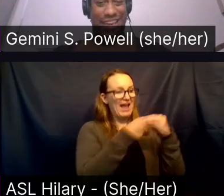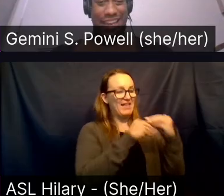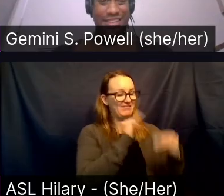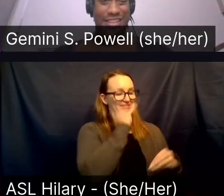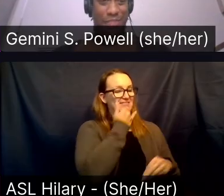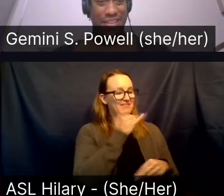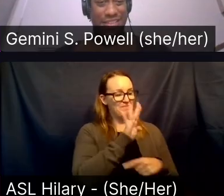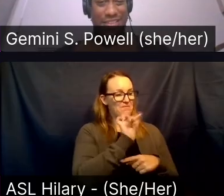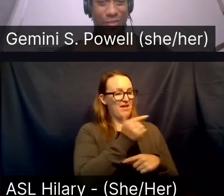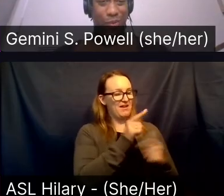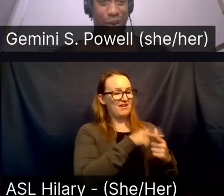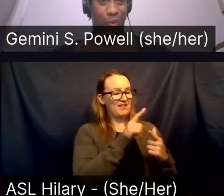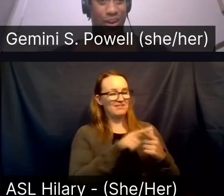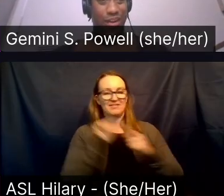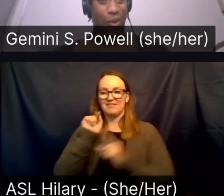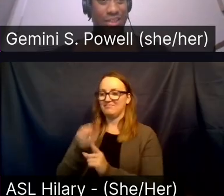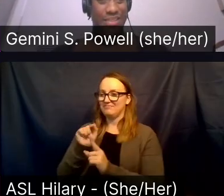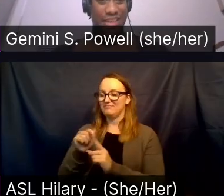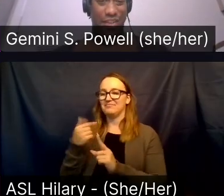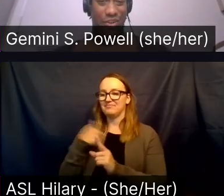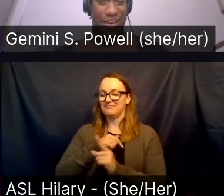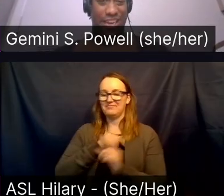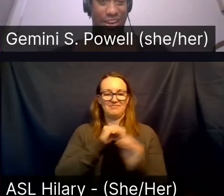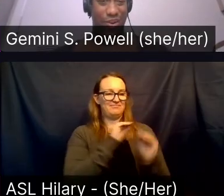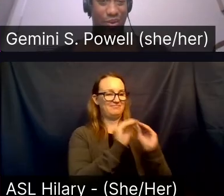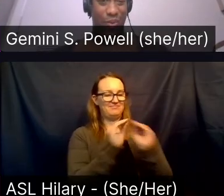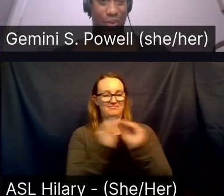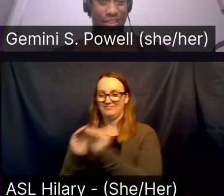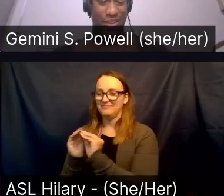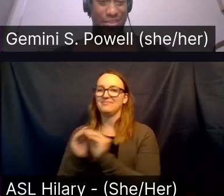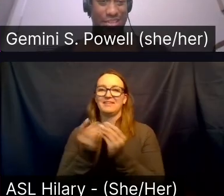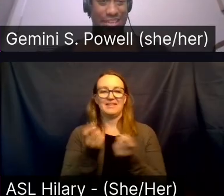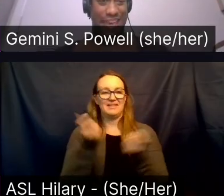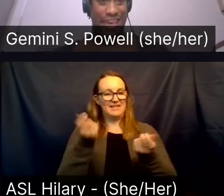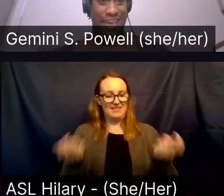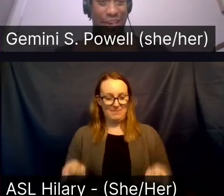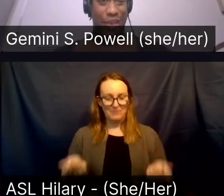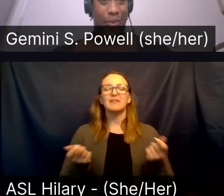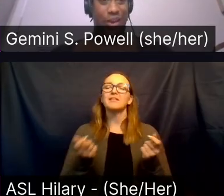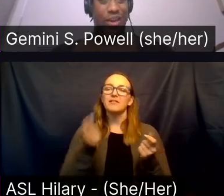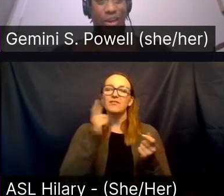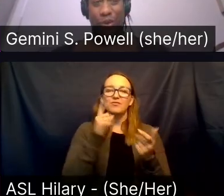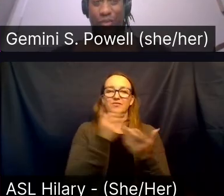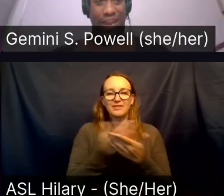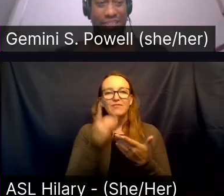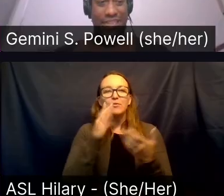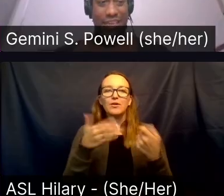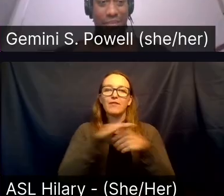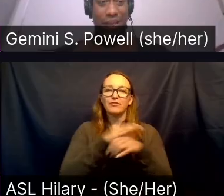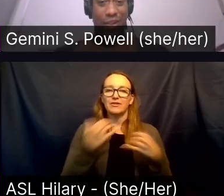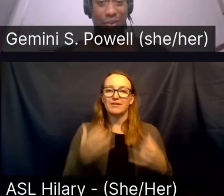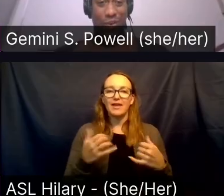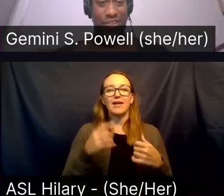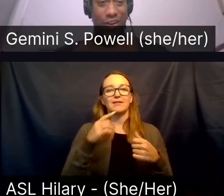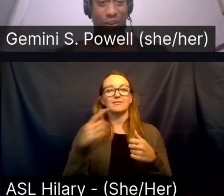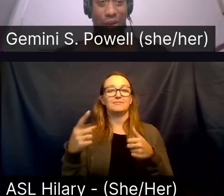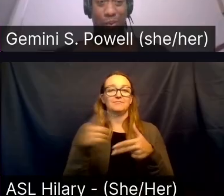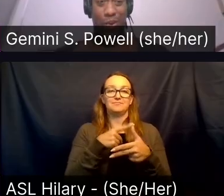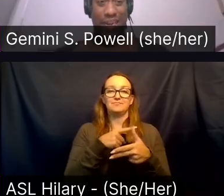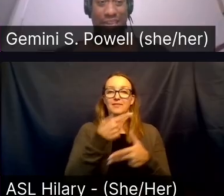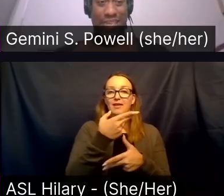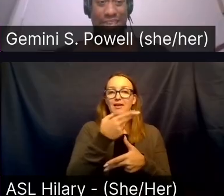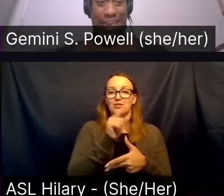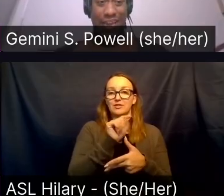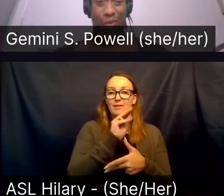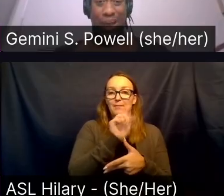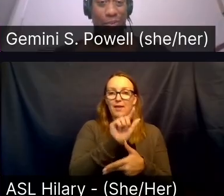Just getting into the basics of what we're going to cover here with you today. We're going to go over HTML. We're going to talk about